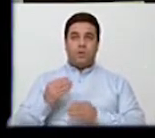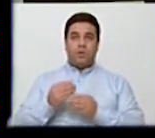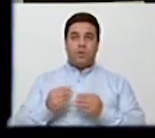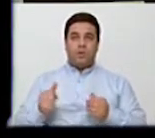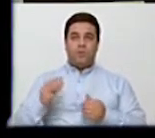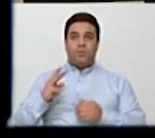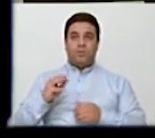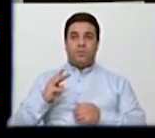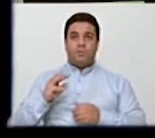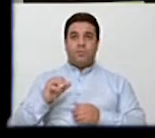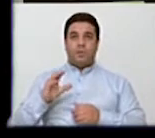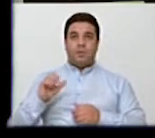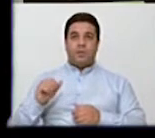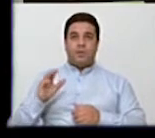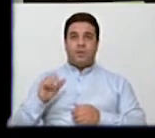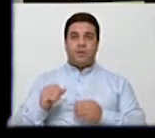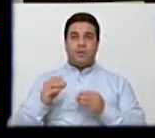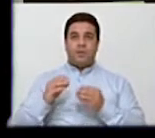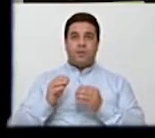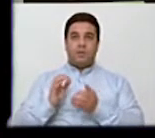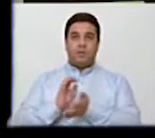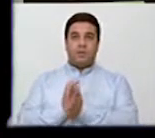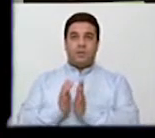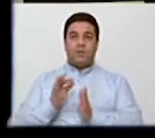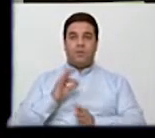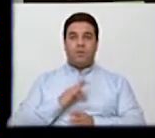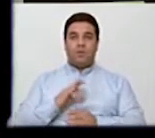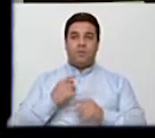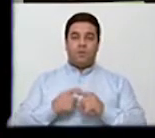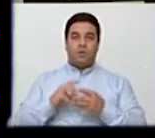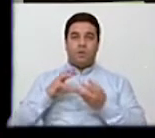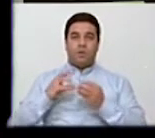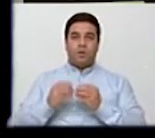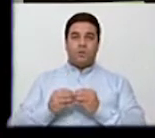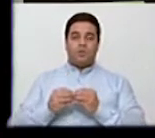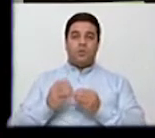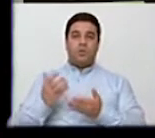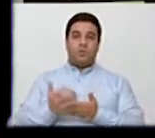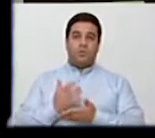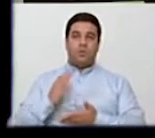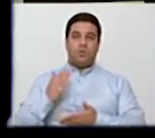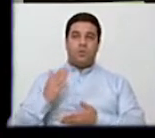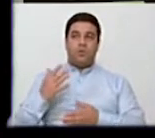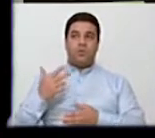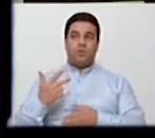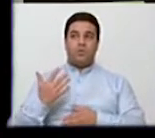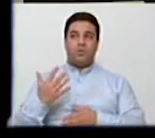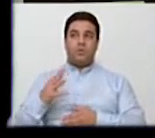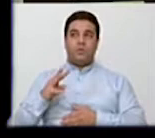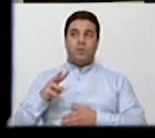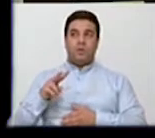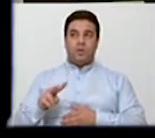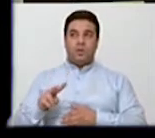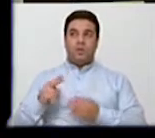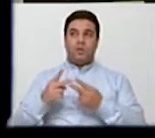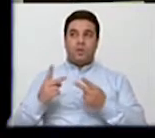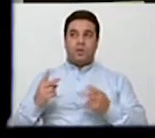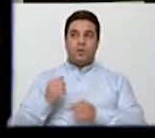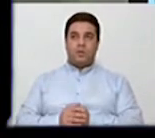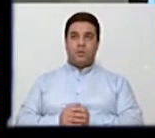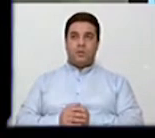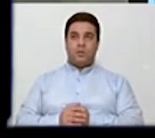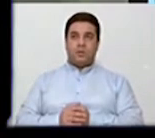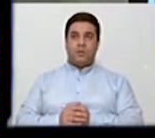Eritmaning massasi hamda zichligidan foydalanib, uning hajmini topadigan bo'lsak, 35 ml tashkil